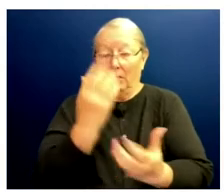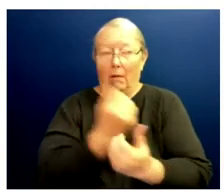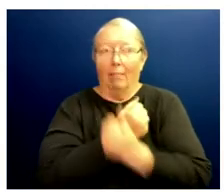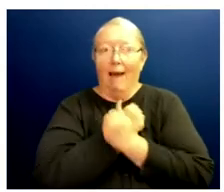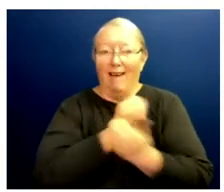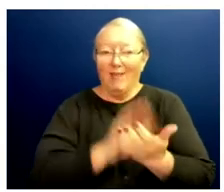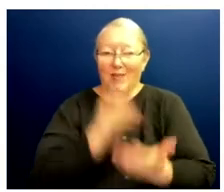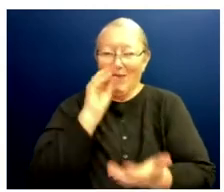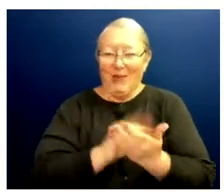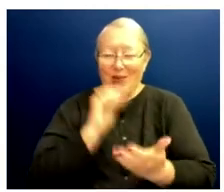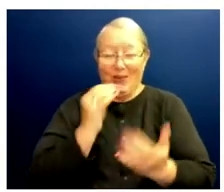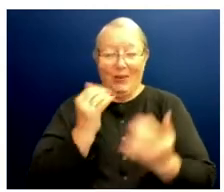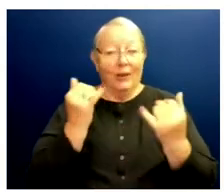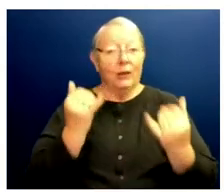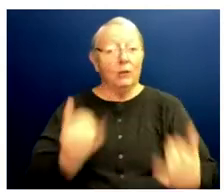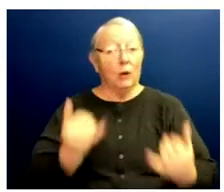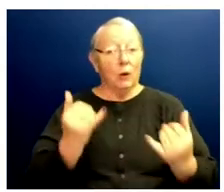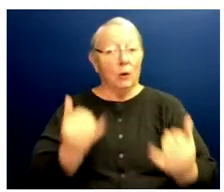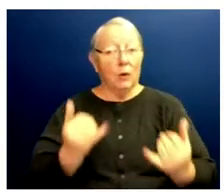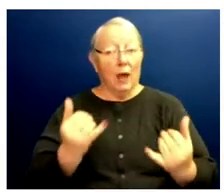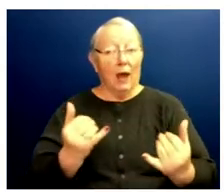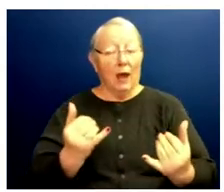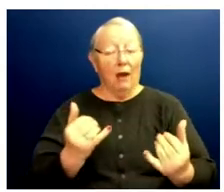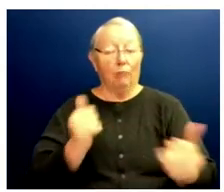And now, on with the show.